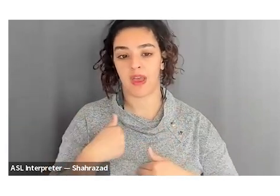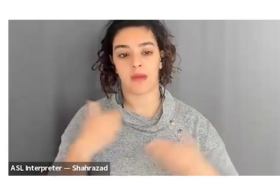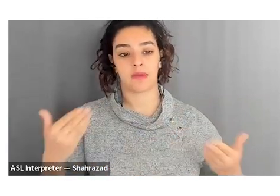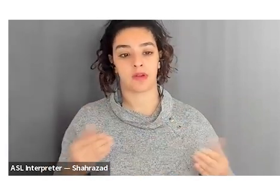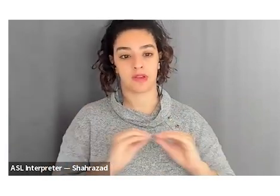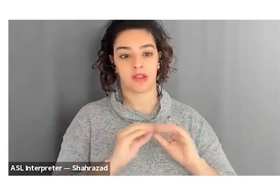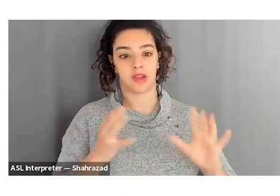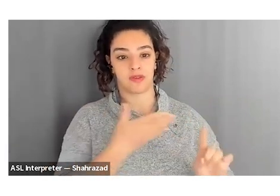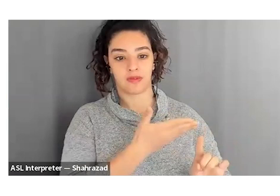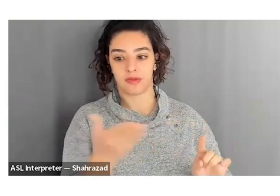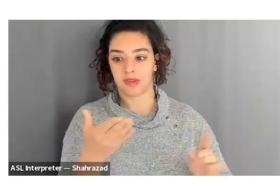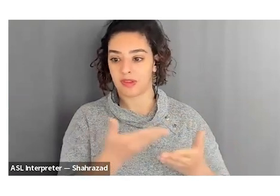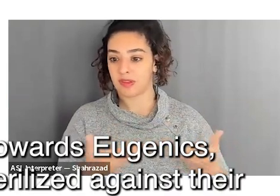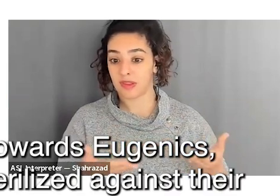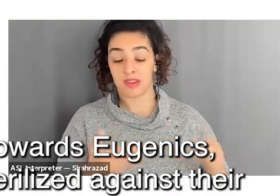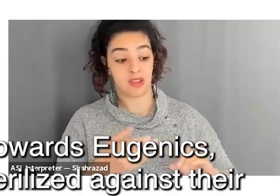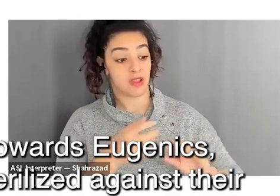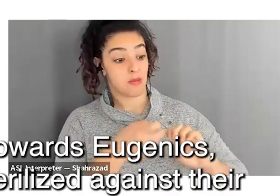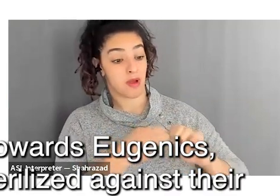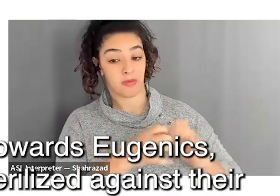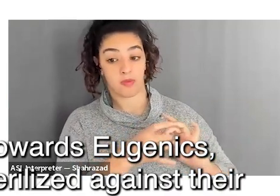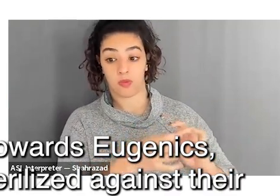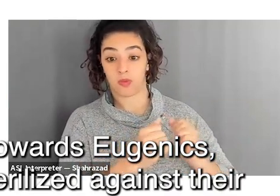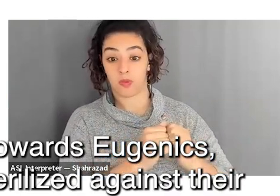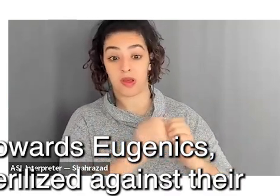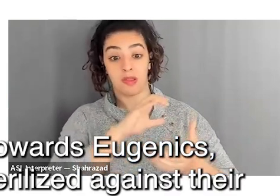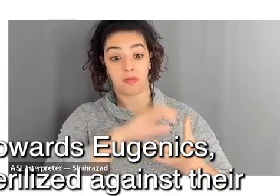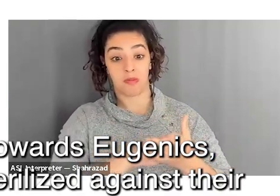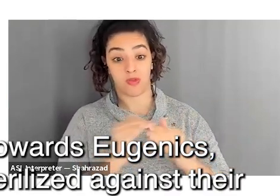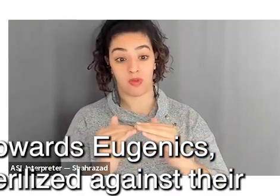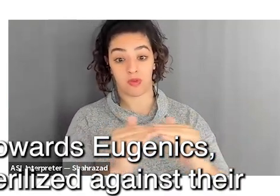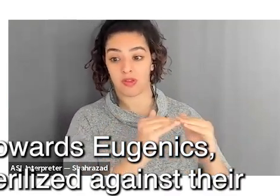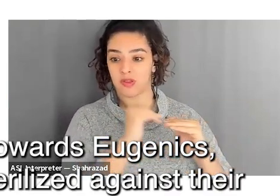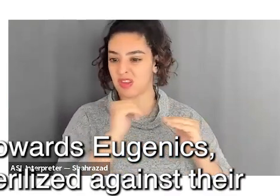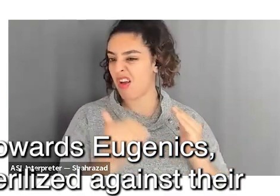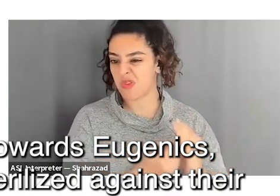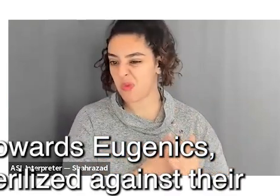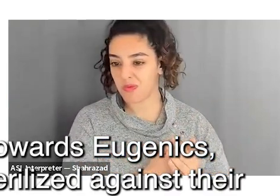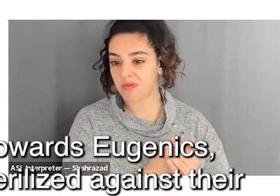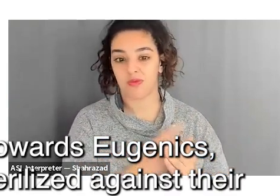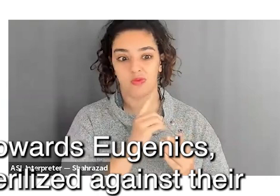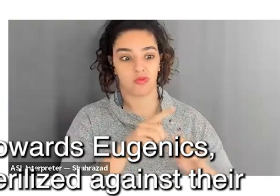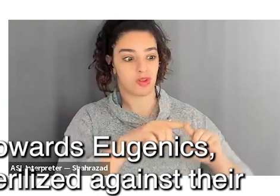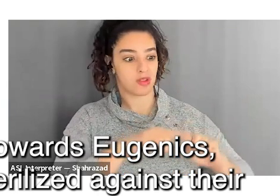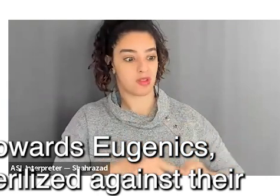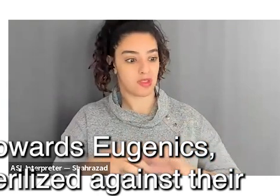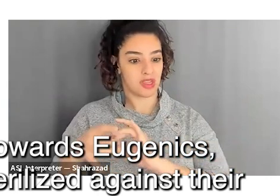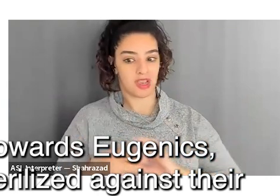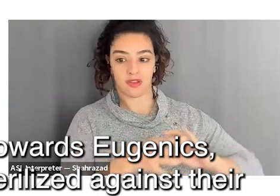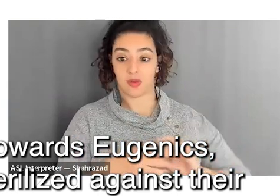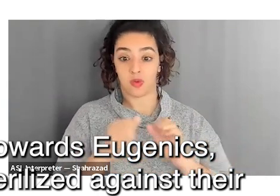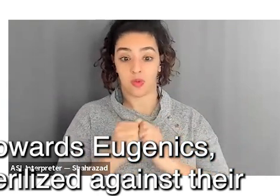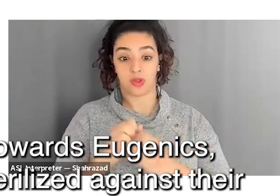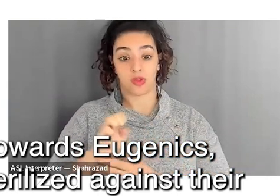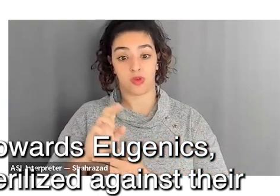The issue of marriage equality for the disability community is not a new one. It is heavily intertwined with the movement towards eugenics, where people